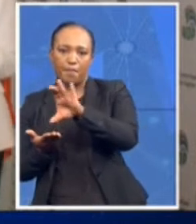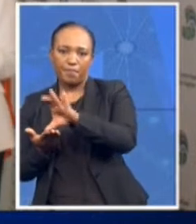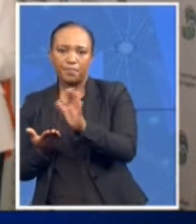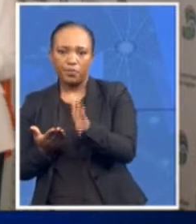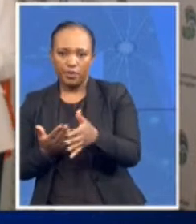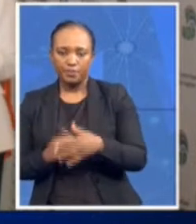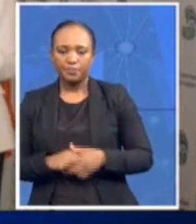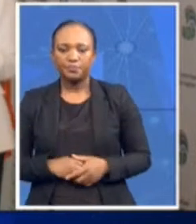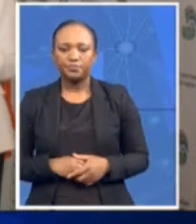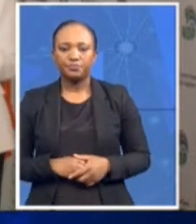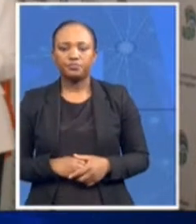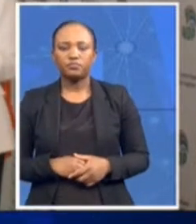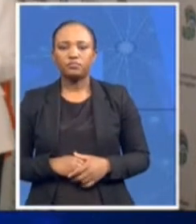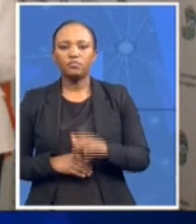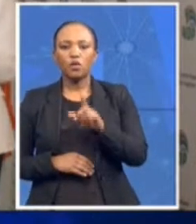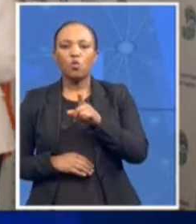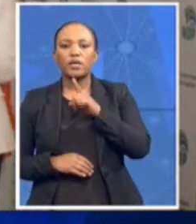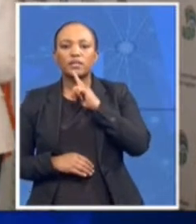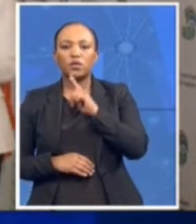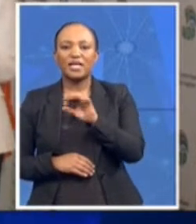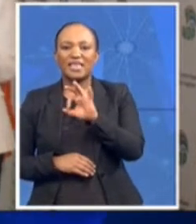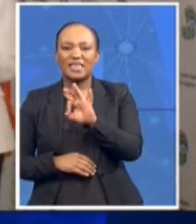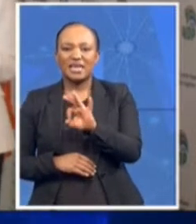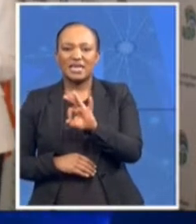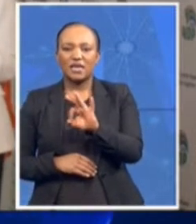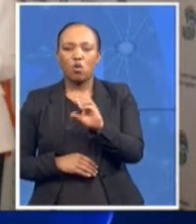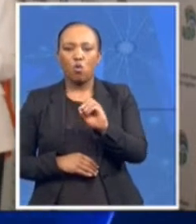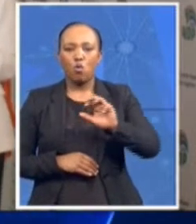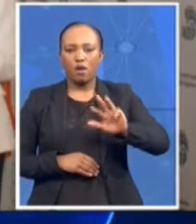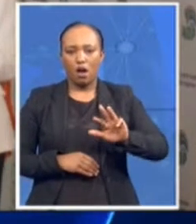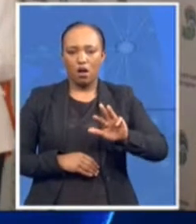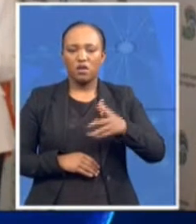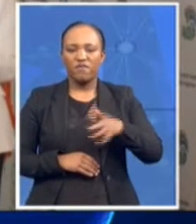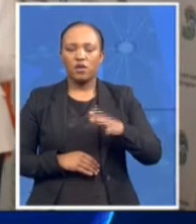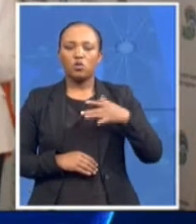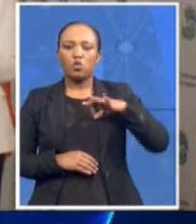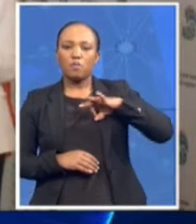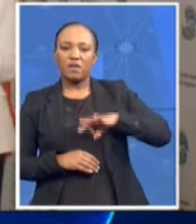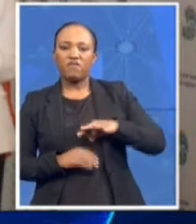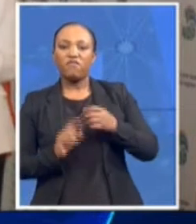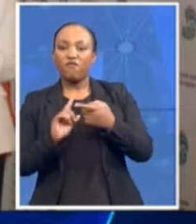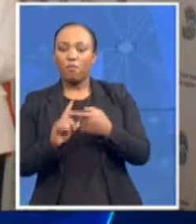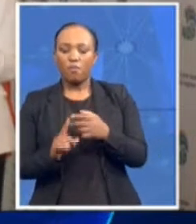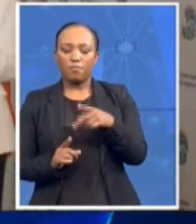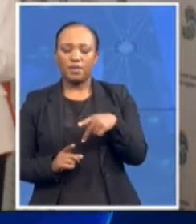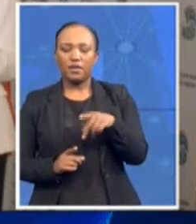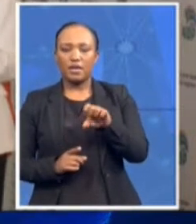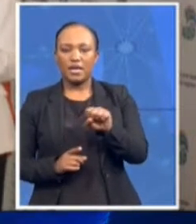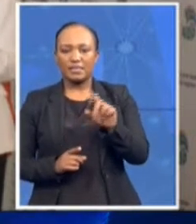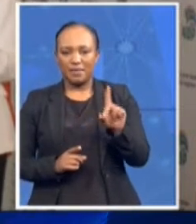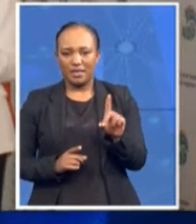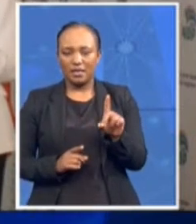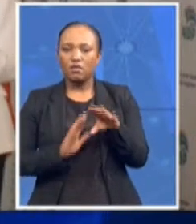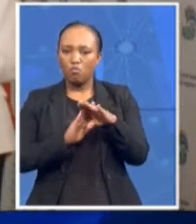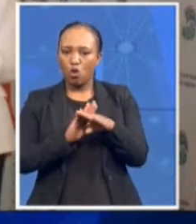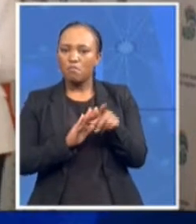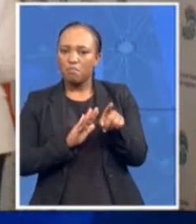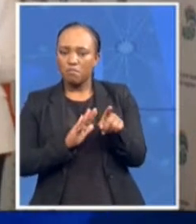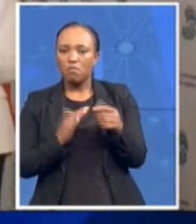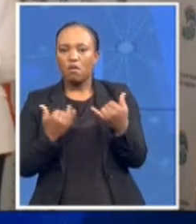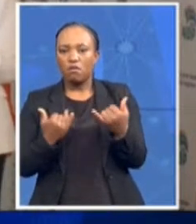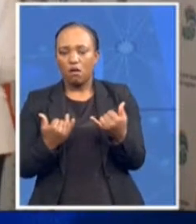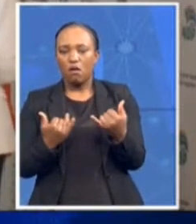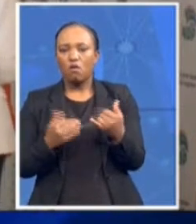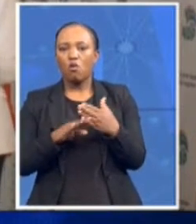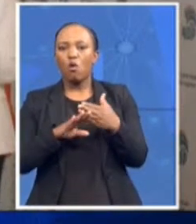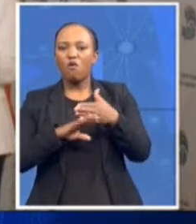1,309 applicants have benefited from the PESP program, and this has yielded more than 20,000 job opportunities in